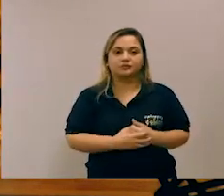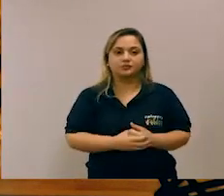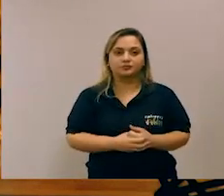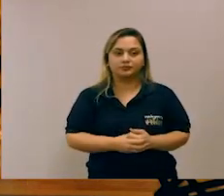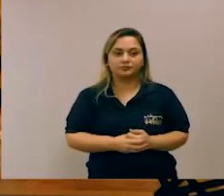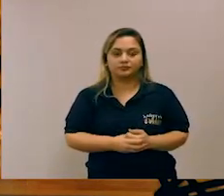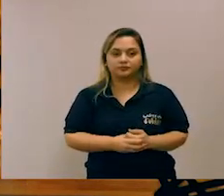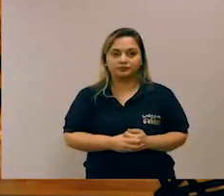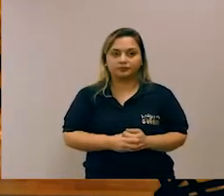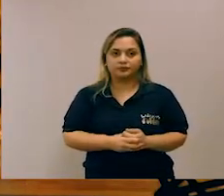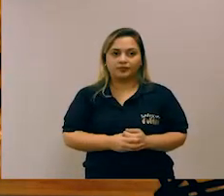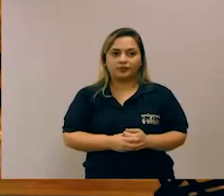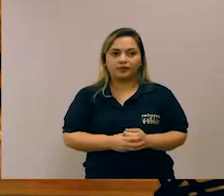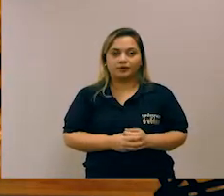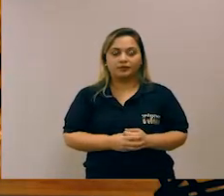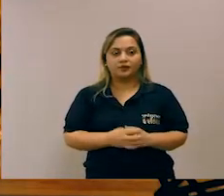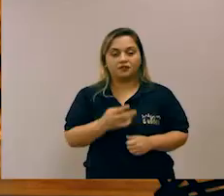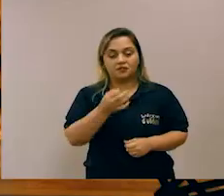Now, I have a suggestion